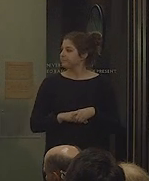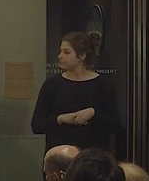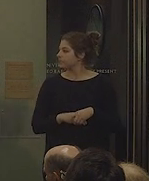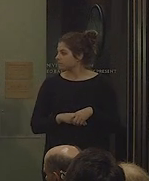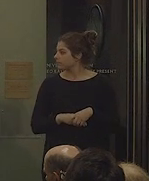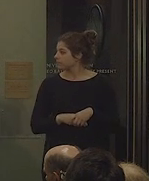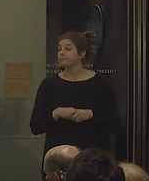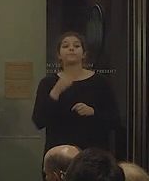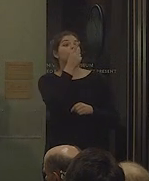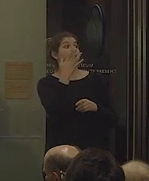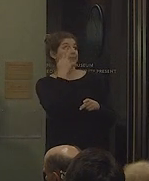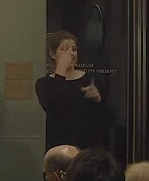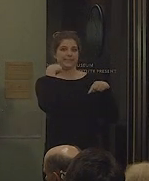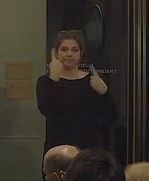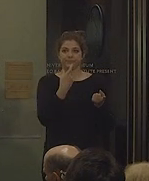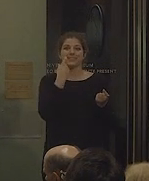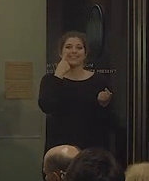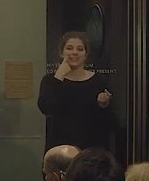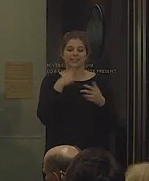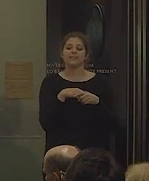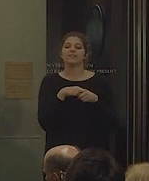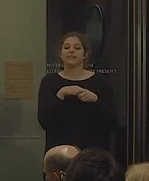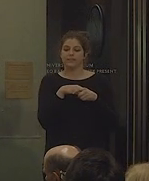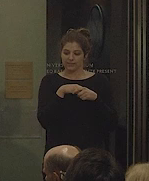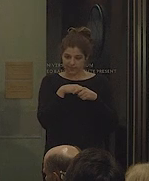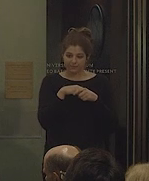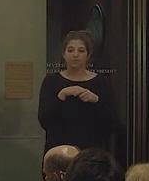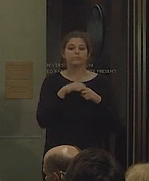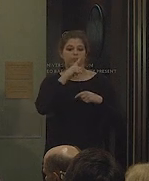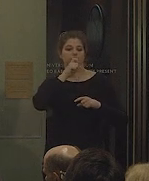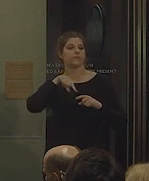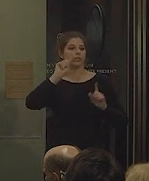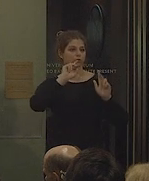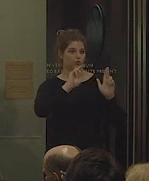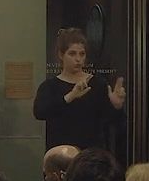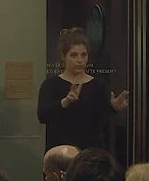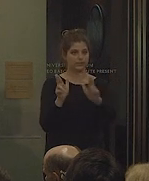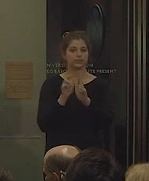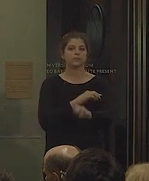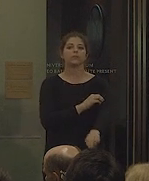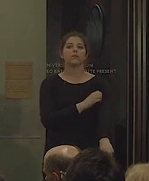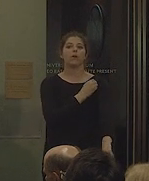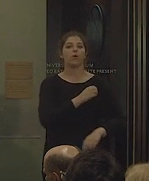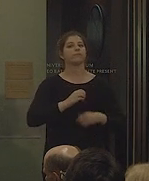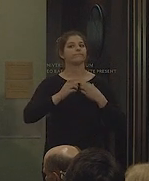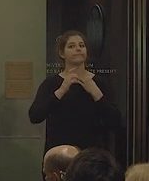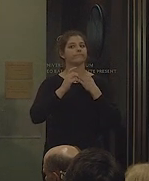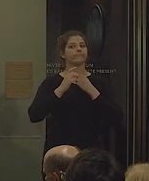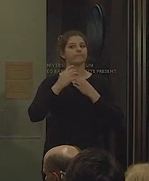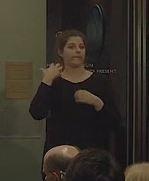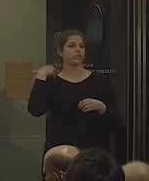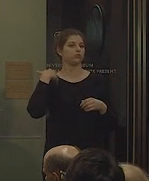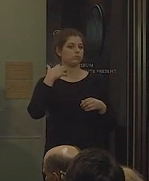One of the things that we've been seeing lately as a result of these shootings are officials talking about what